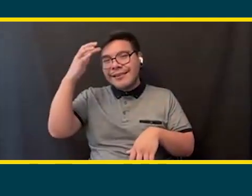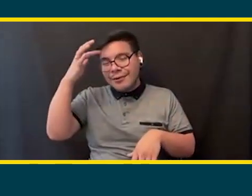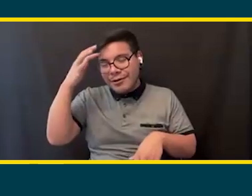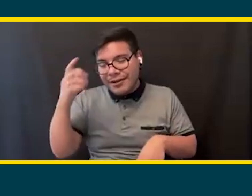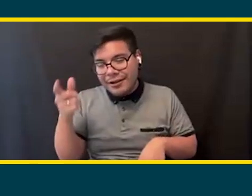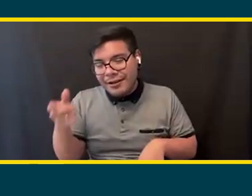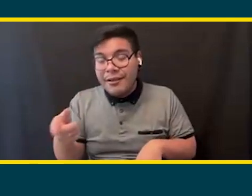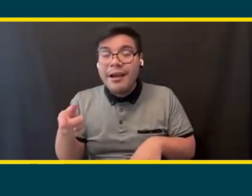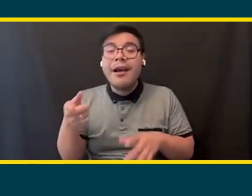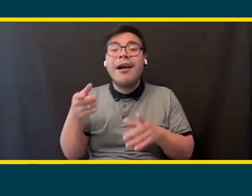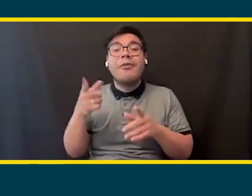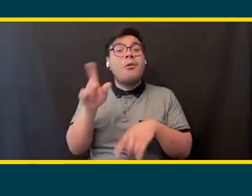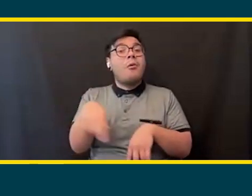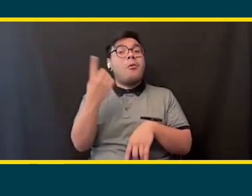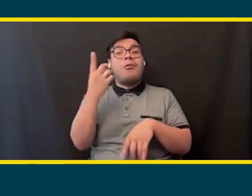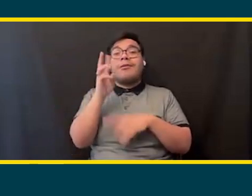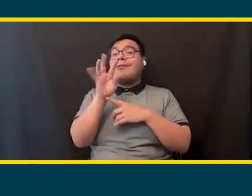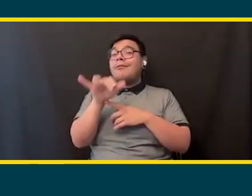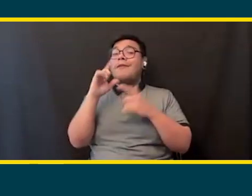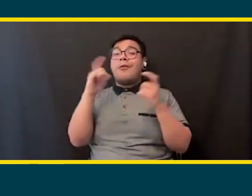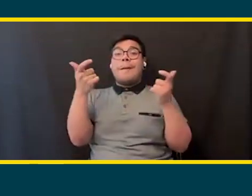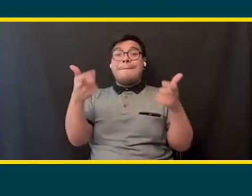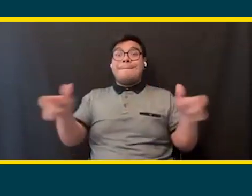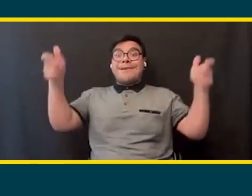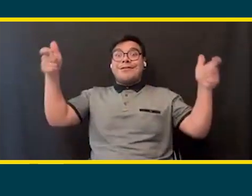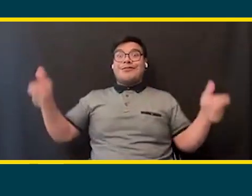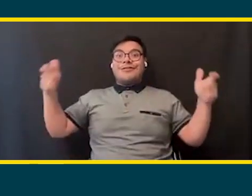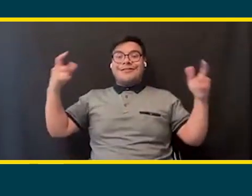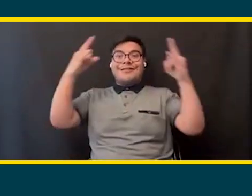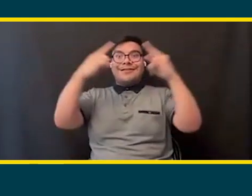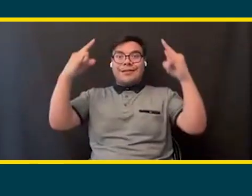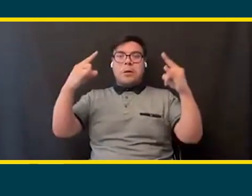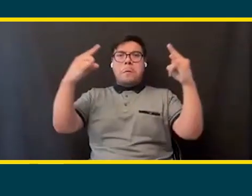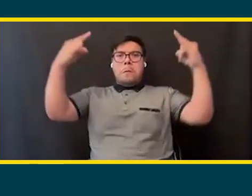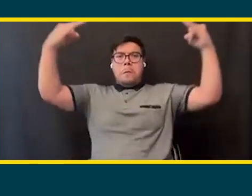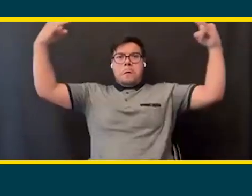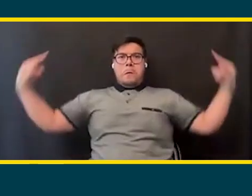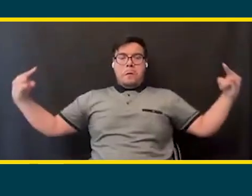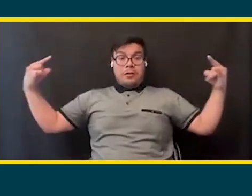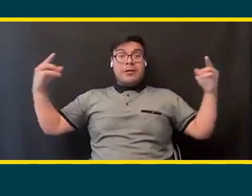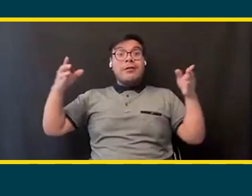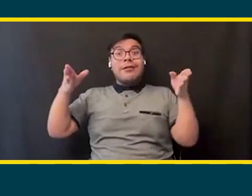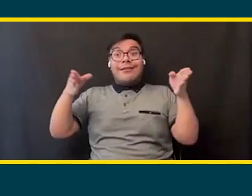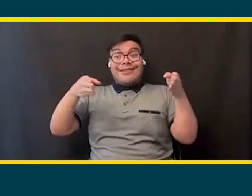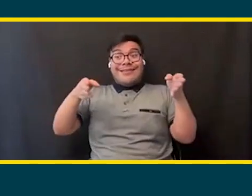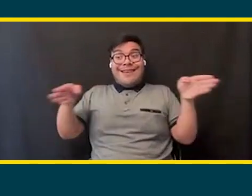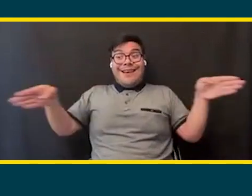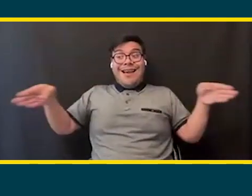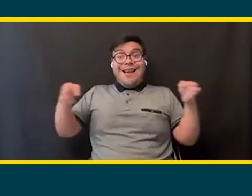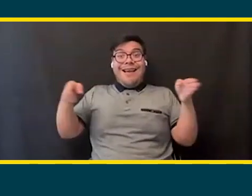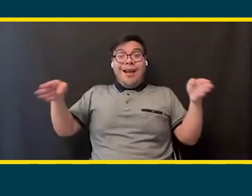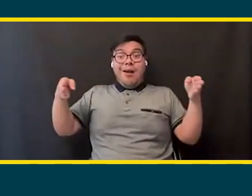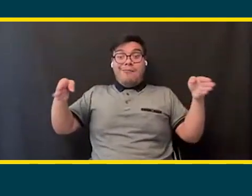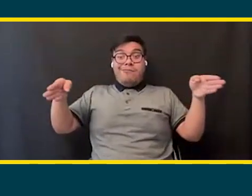way to make a bigger tent is to widen the outer parameters of